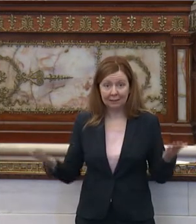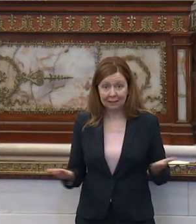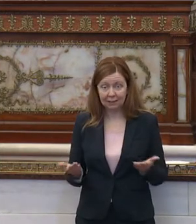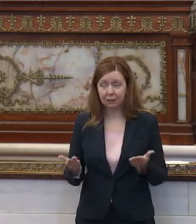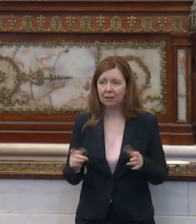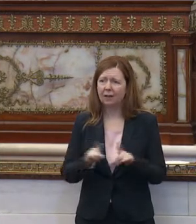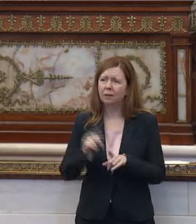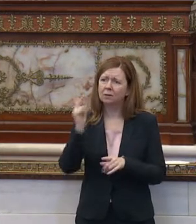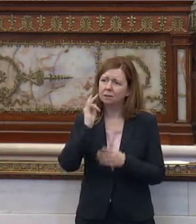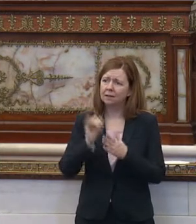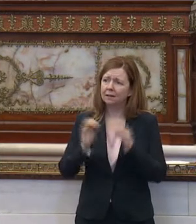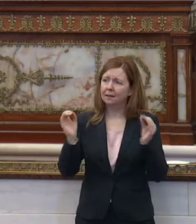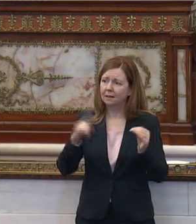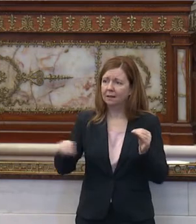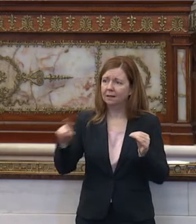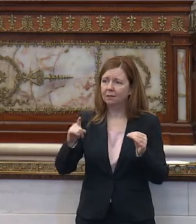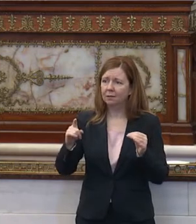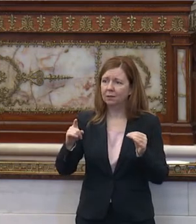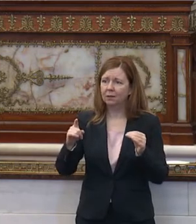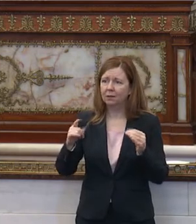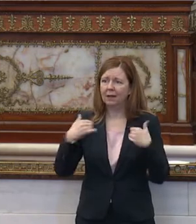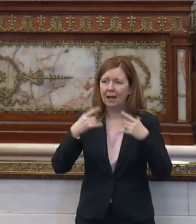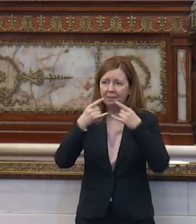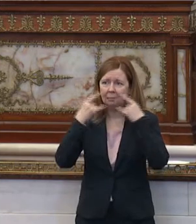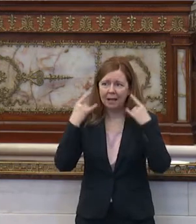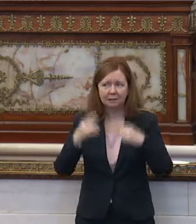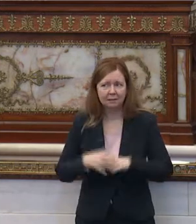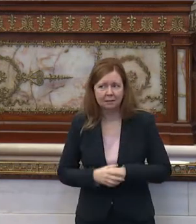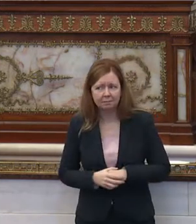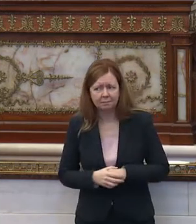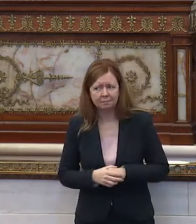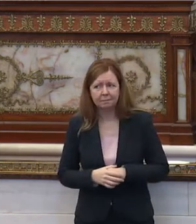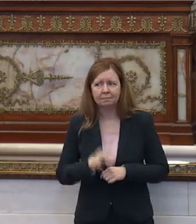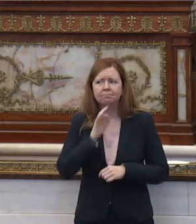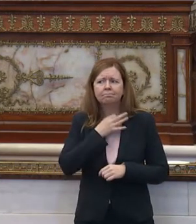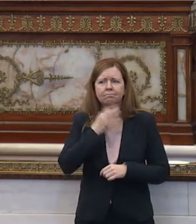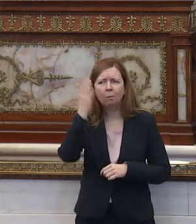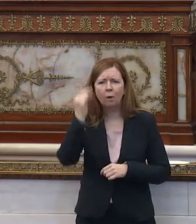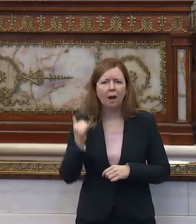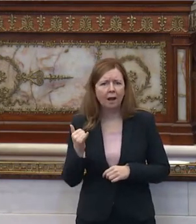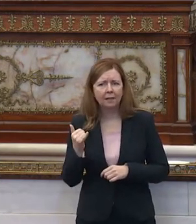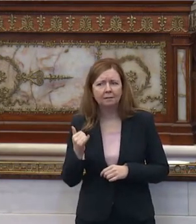also see that none of you are wearing masks. I wonder why.